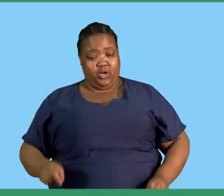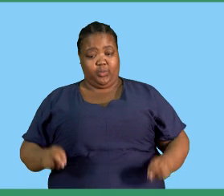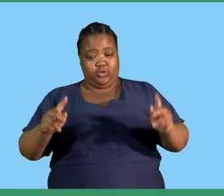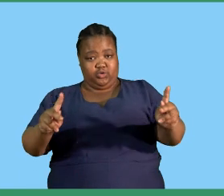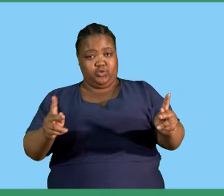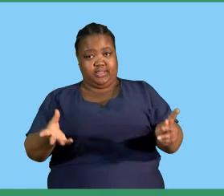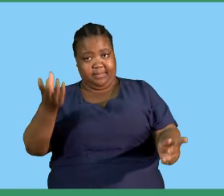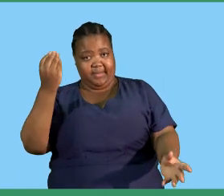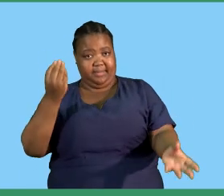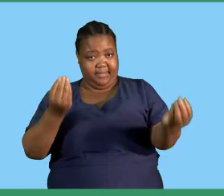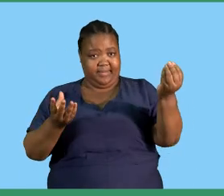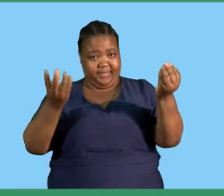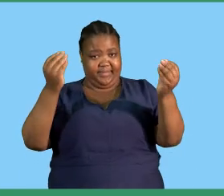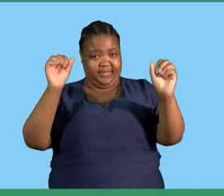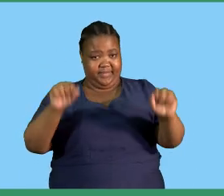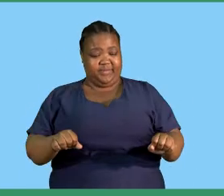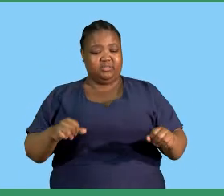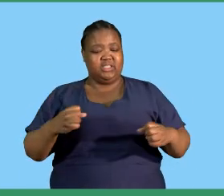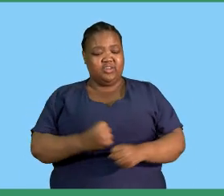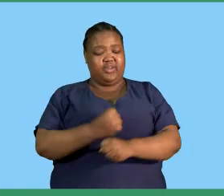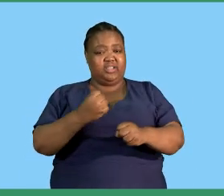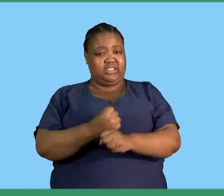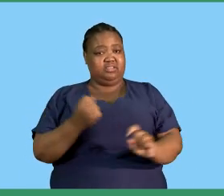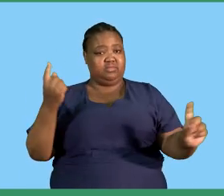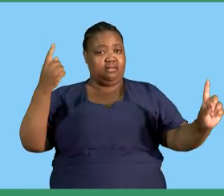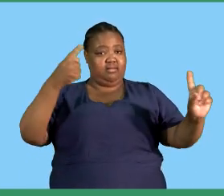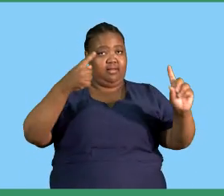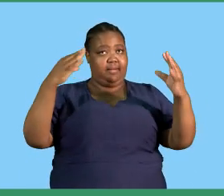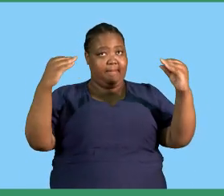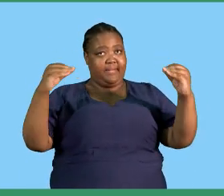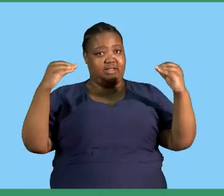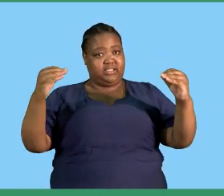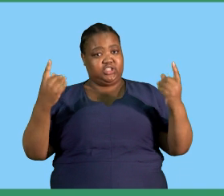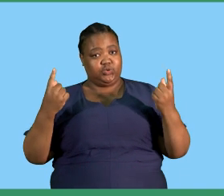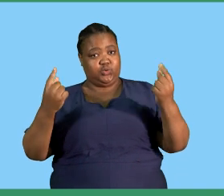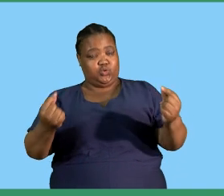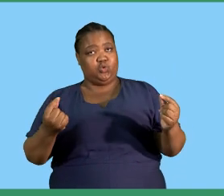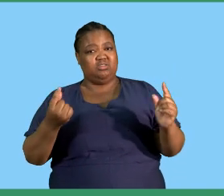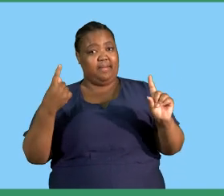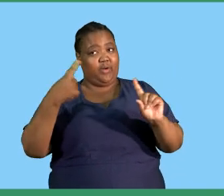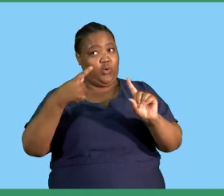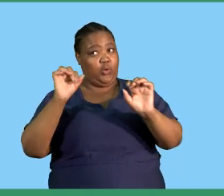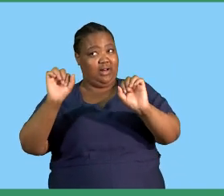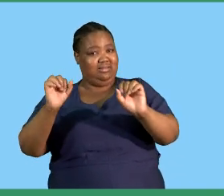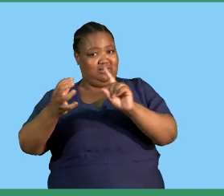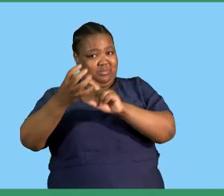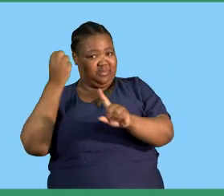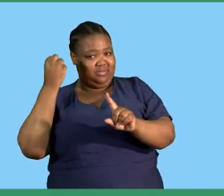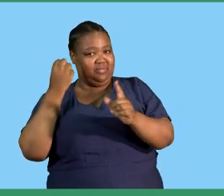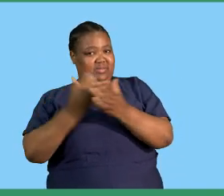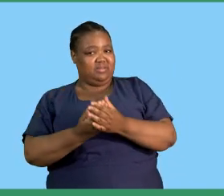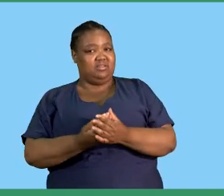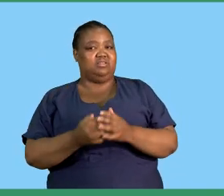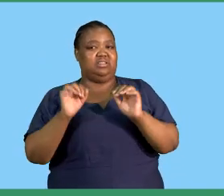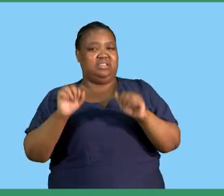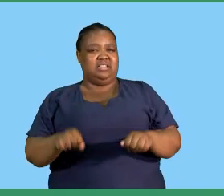an opportunity. A purposeful course of action that a business follows to achieve its purpose or objective